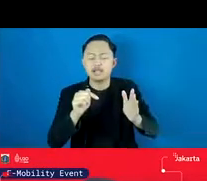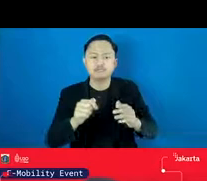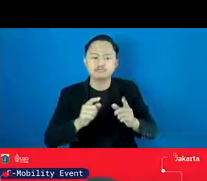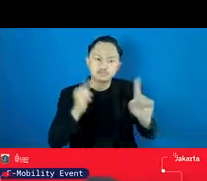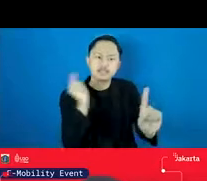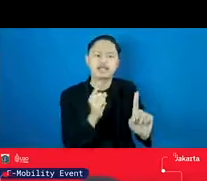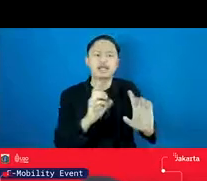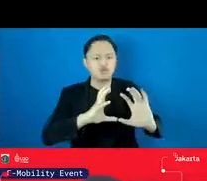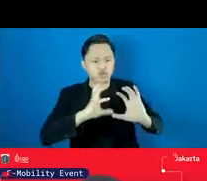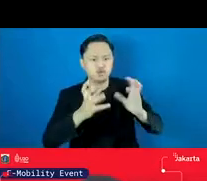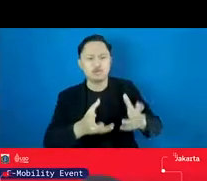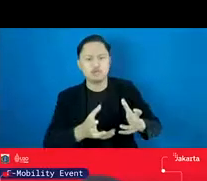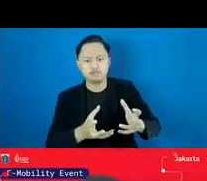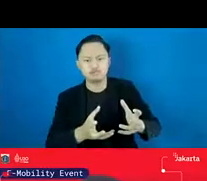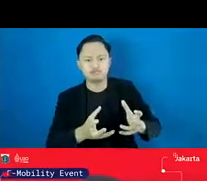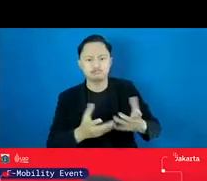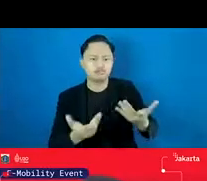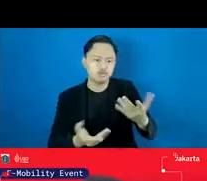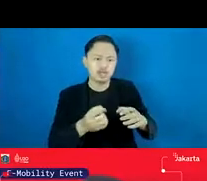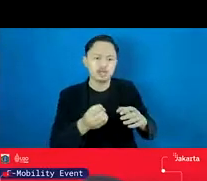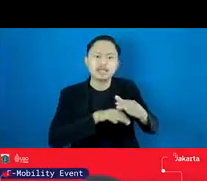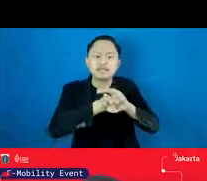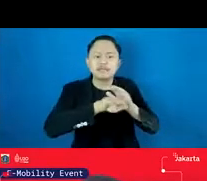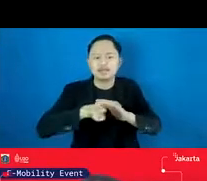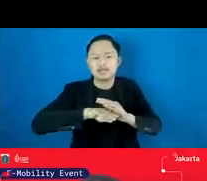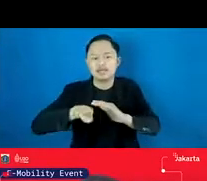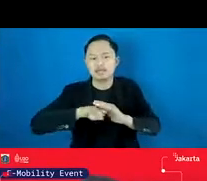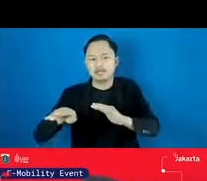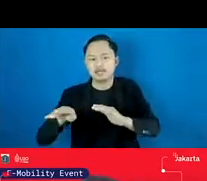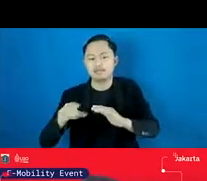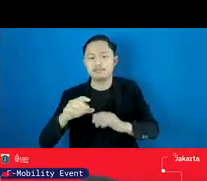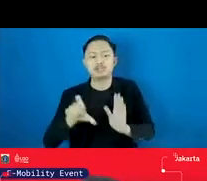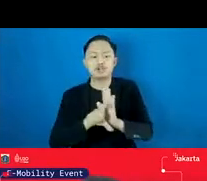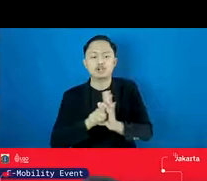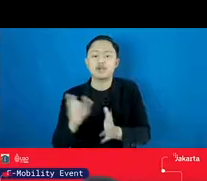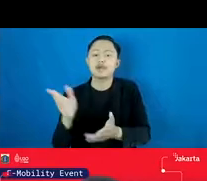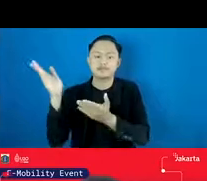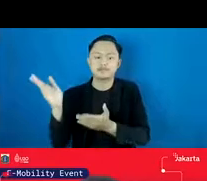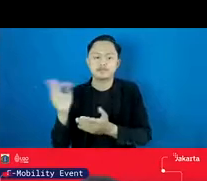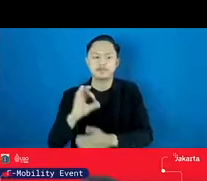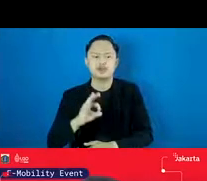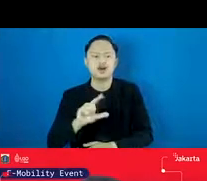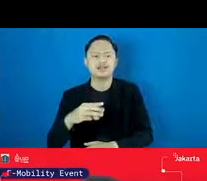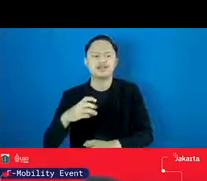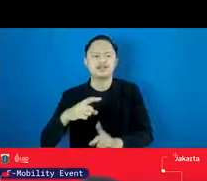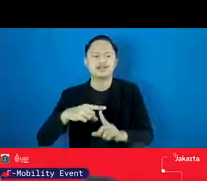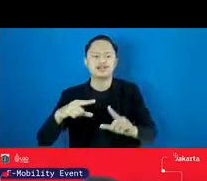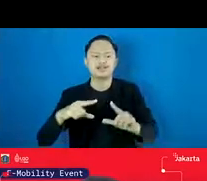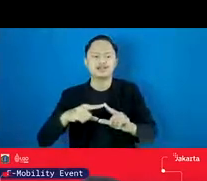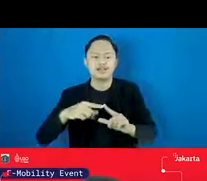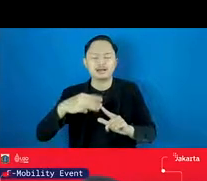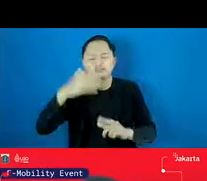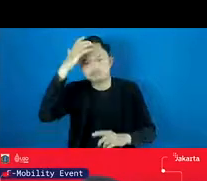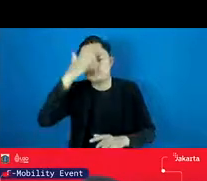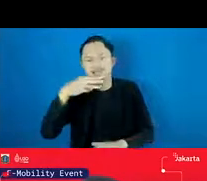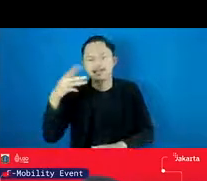turnover of 22,000 crores, and we have our legacy for over 30 years. So Electra Green Tech Limited is one of the division in